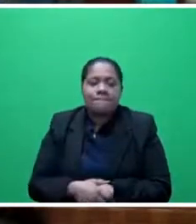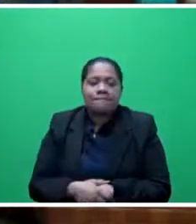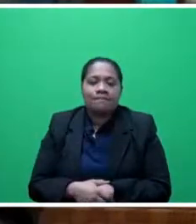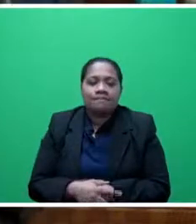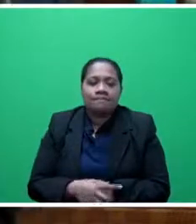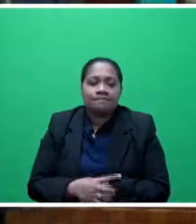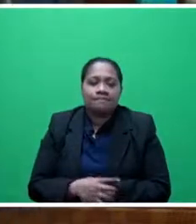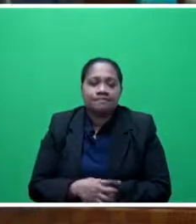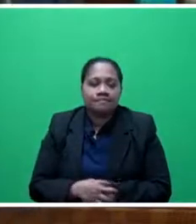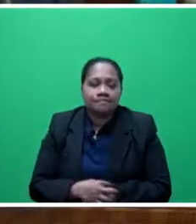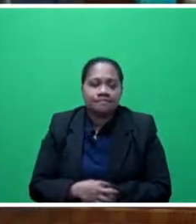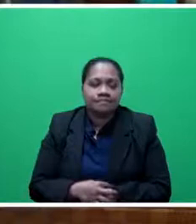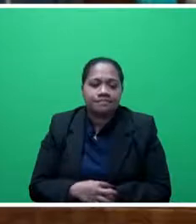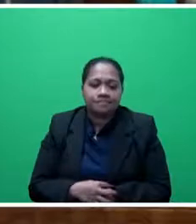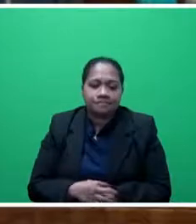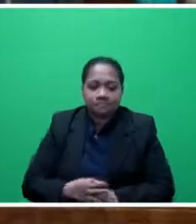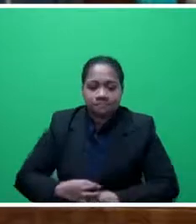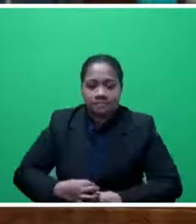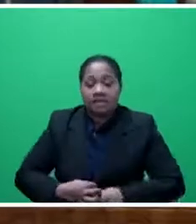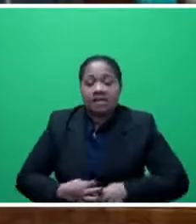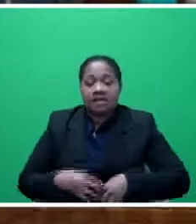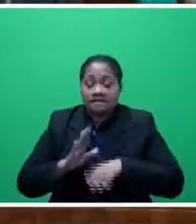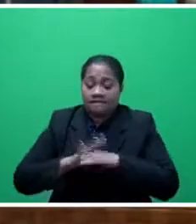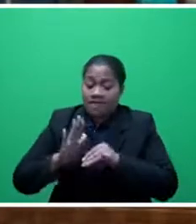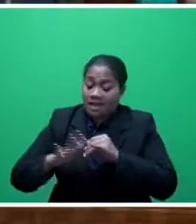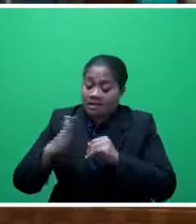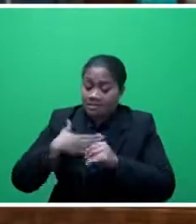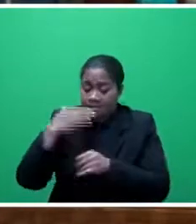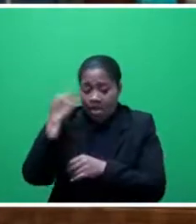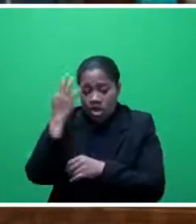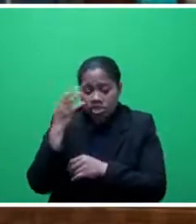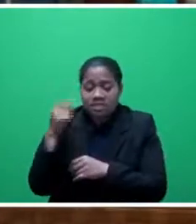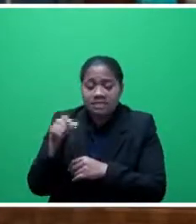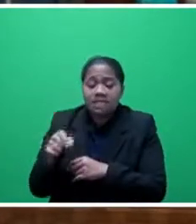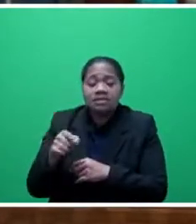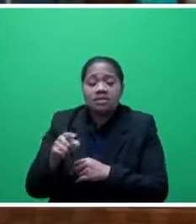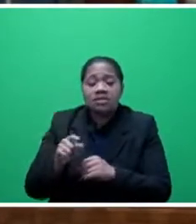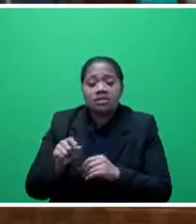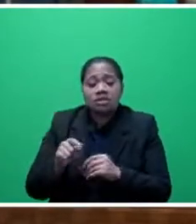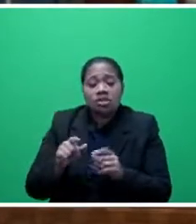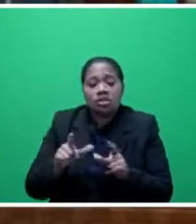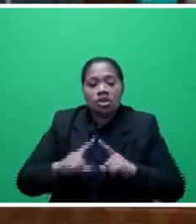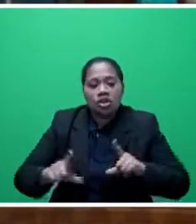Finally, Honorable Speaker, my concern also is in relation to the local government amendment.